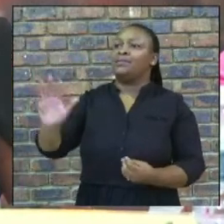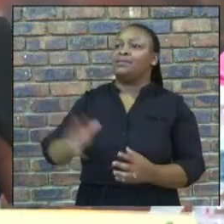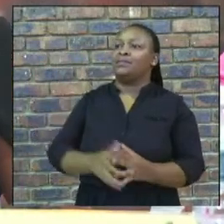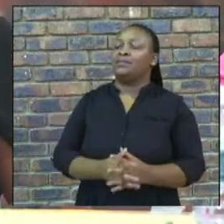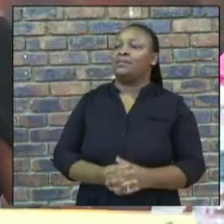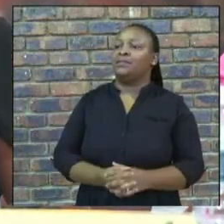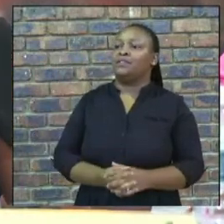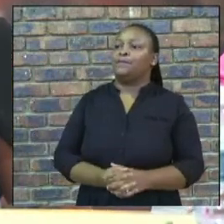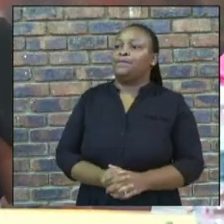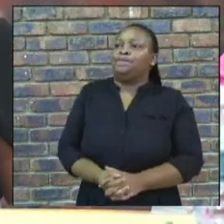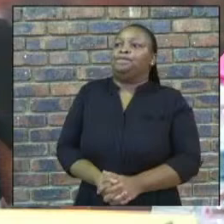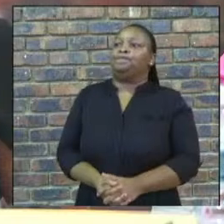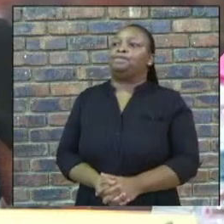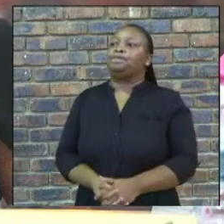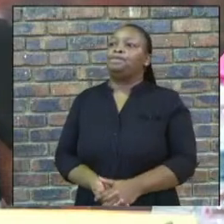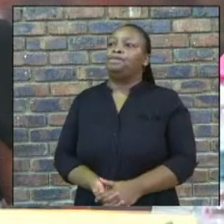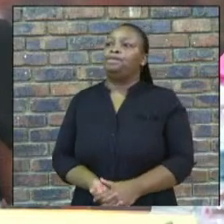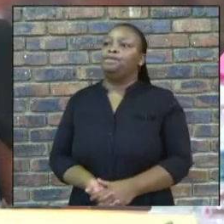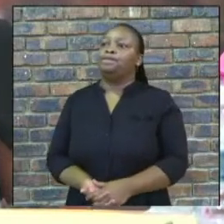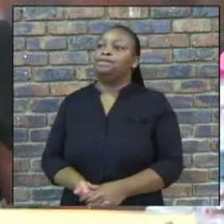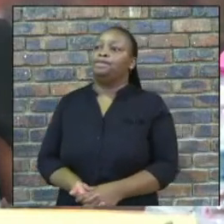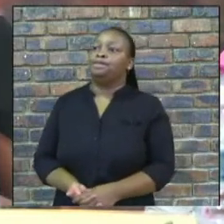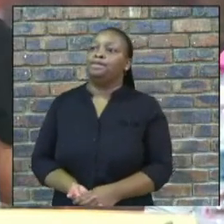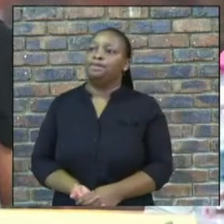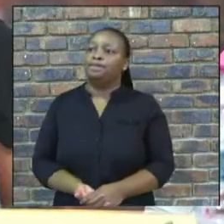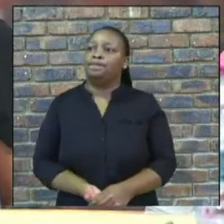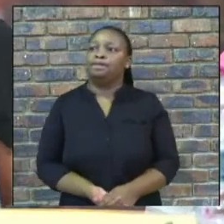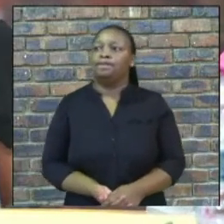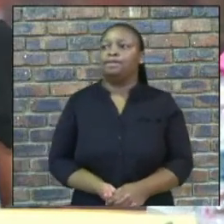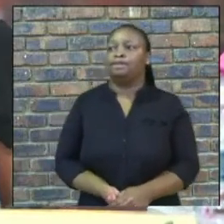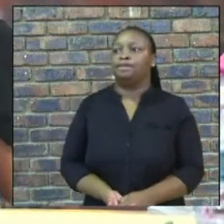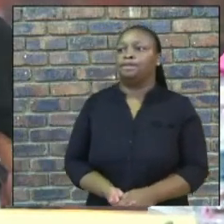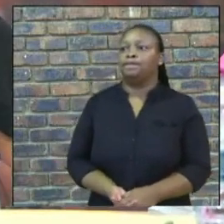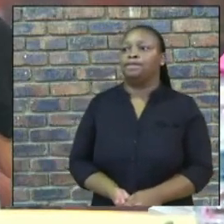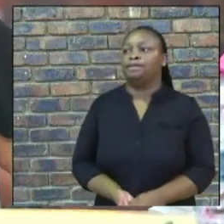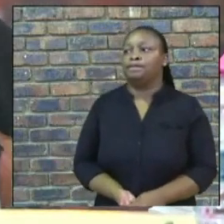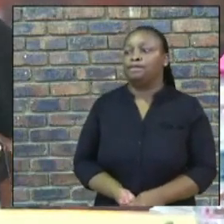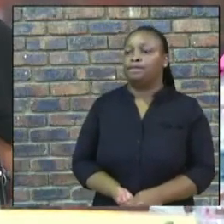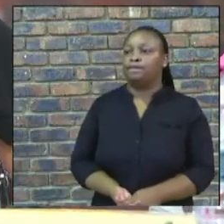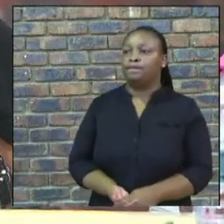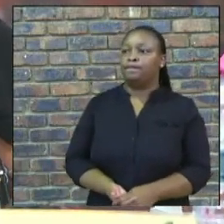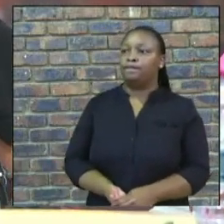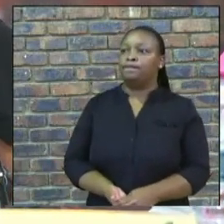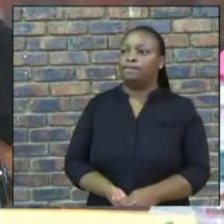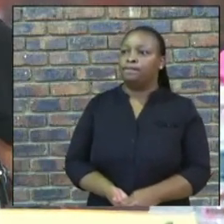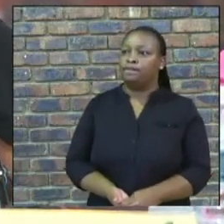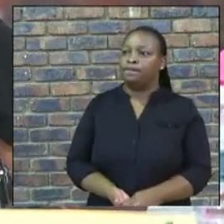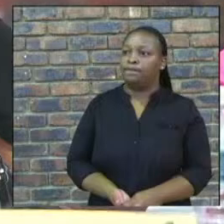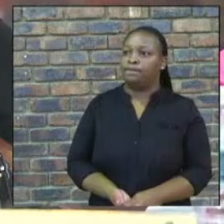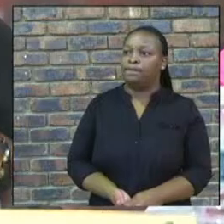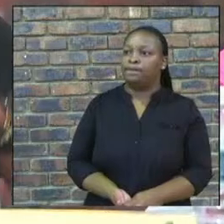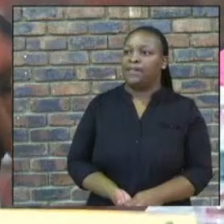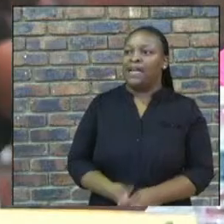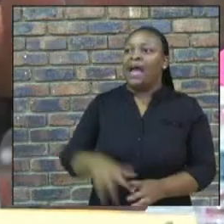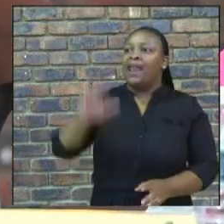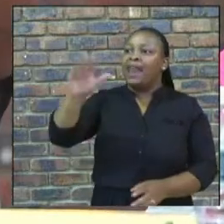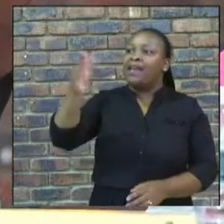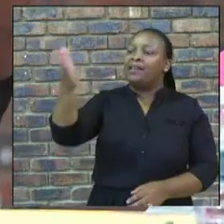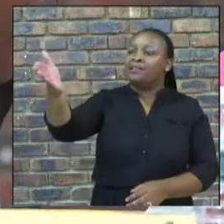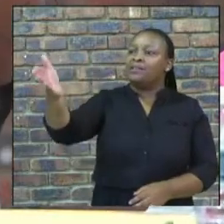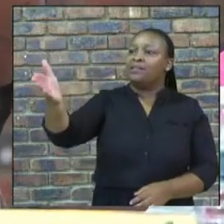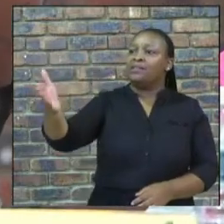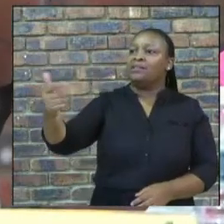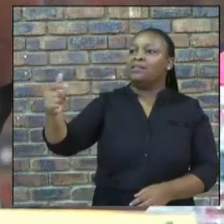are recognized. Yeah? 8. Why at number 8? 8, 9, What number are